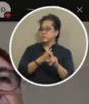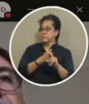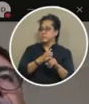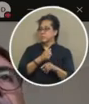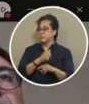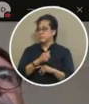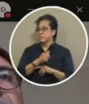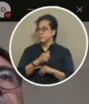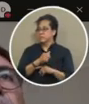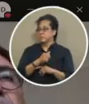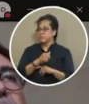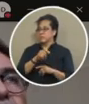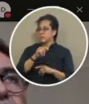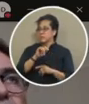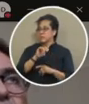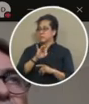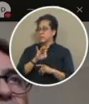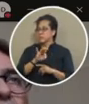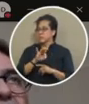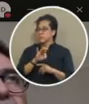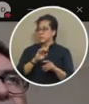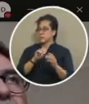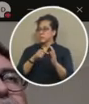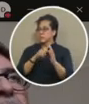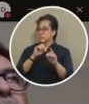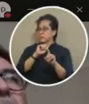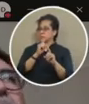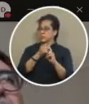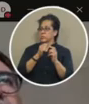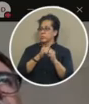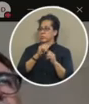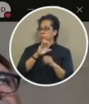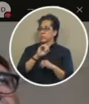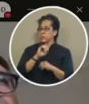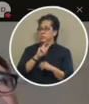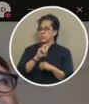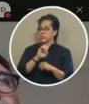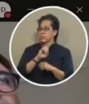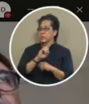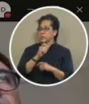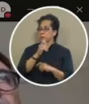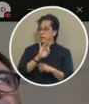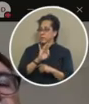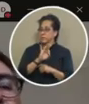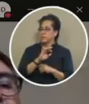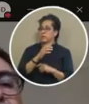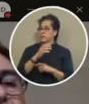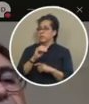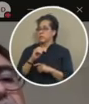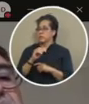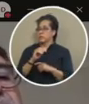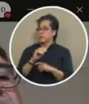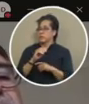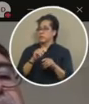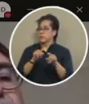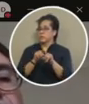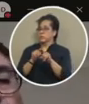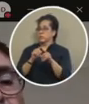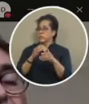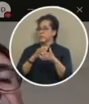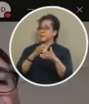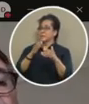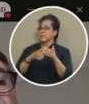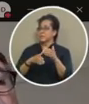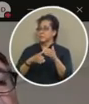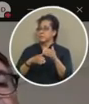as we're in this situation with COVID-19, and then at the end of the